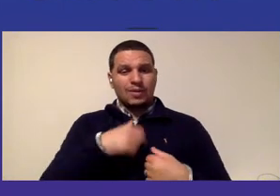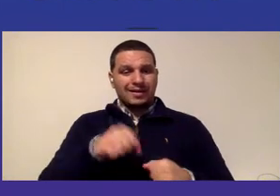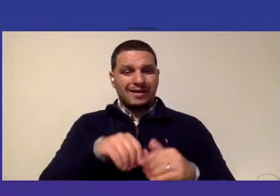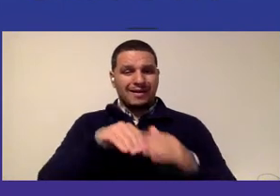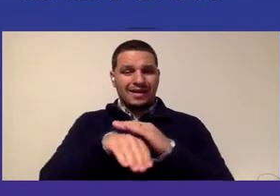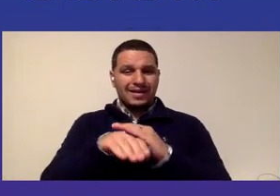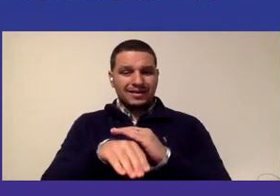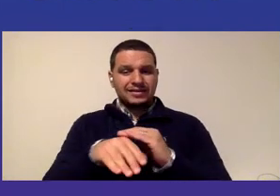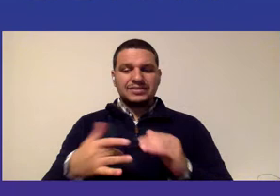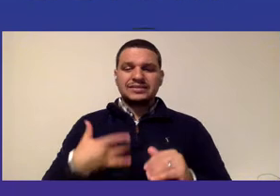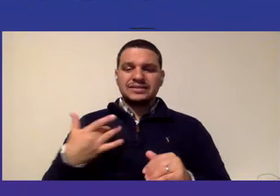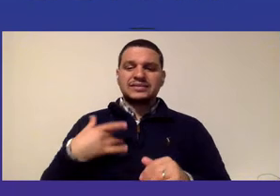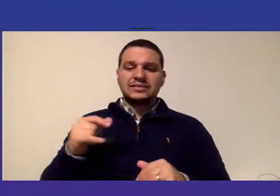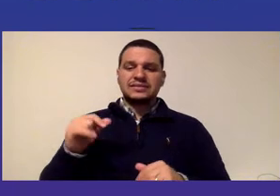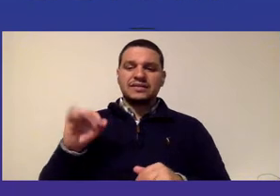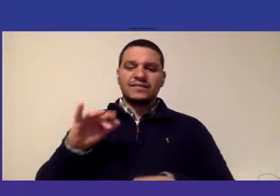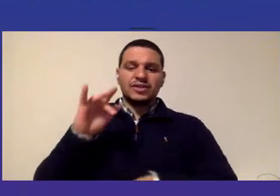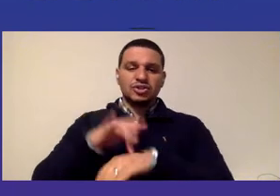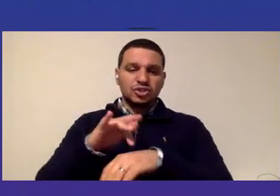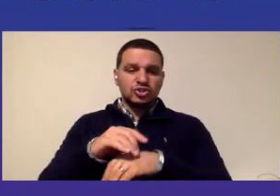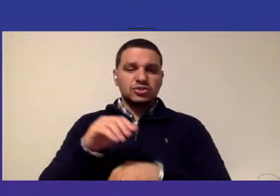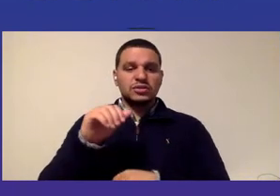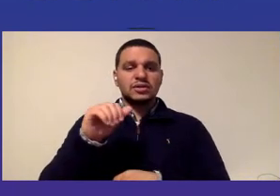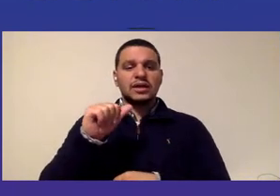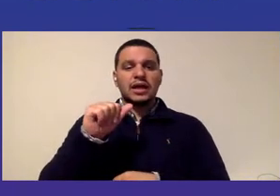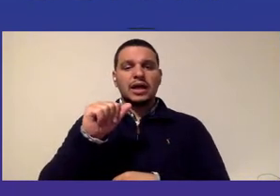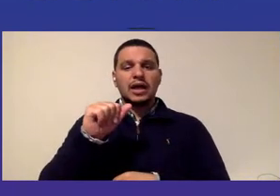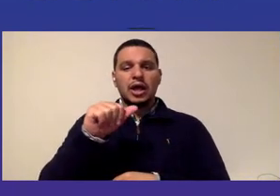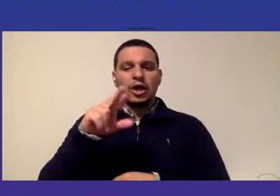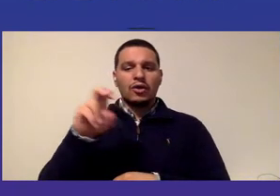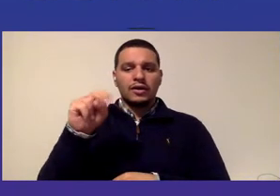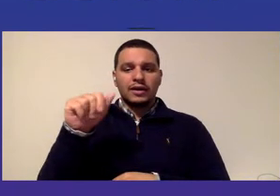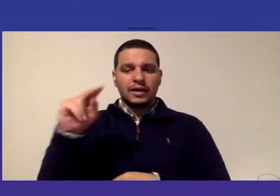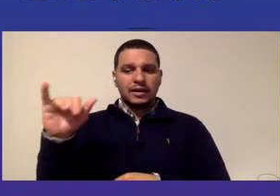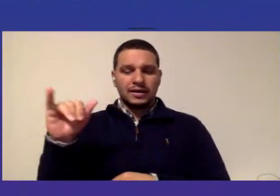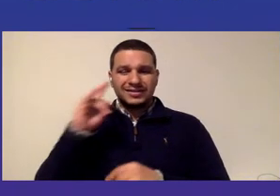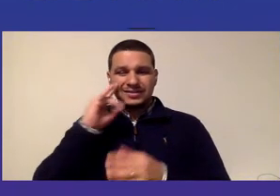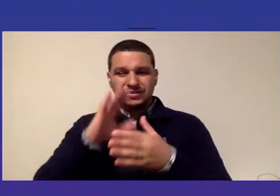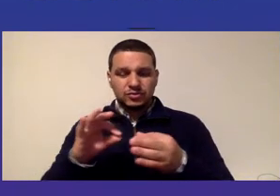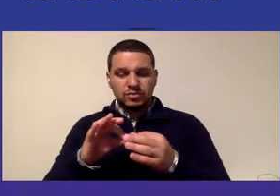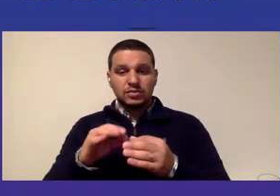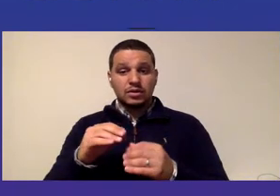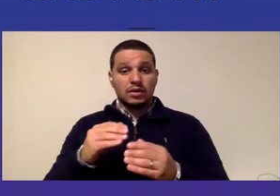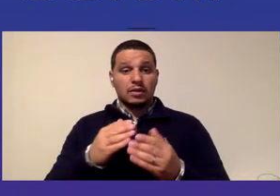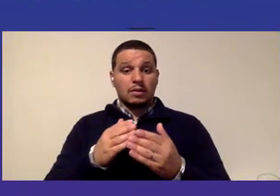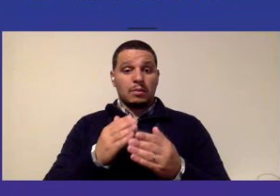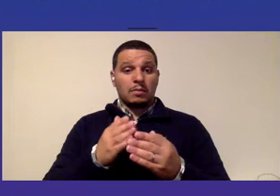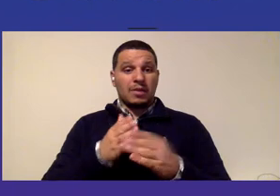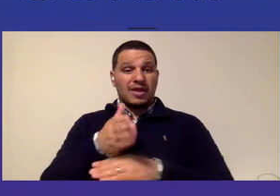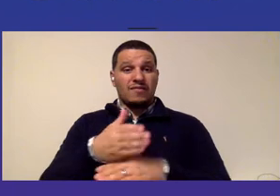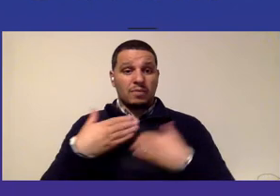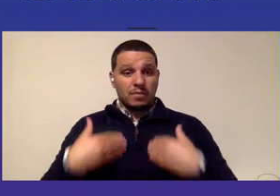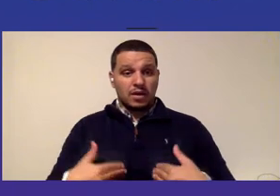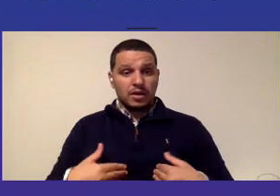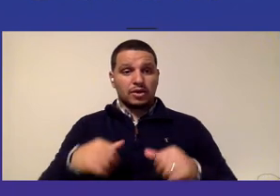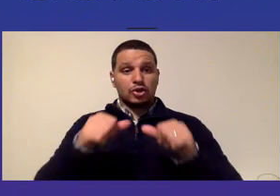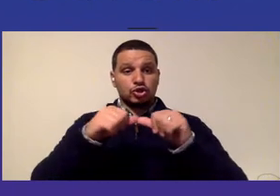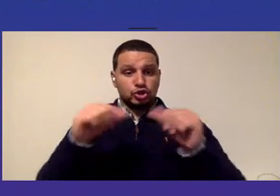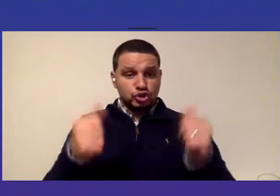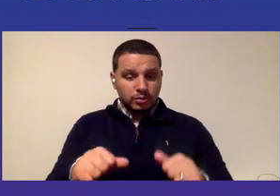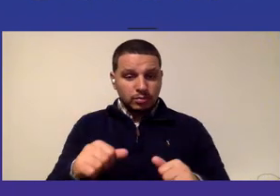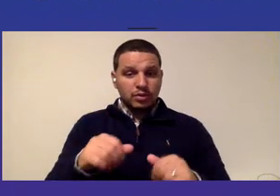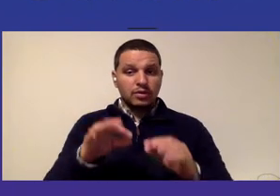of touch Aaron Manning talks about as moving beyond the body as shape or form to the